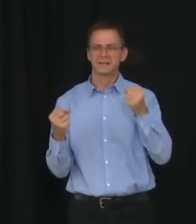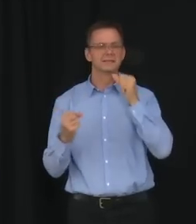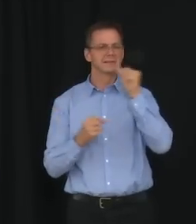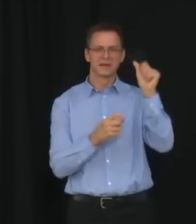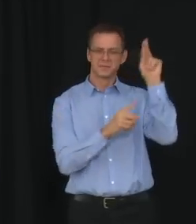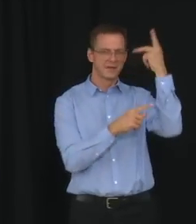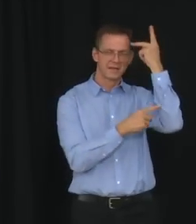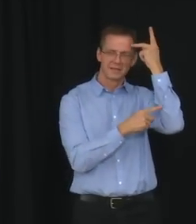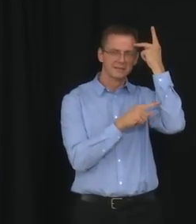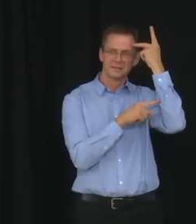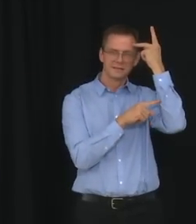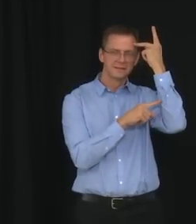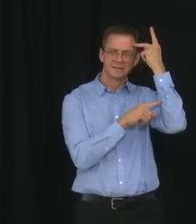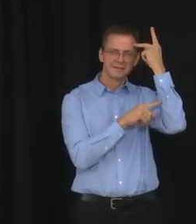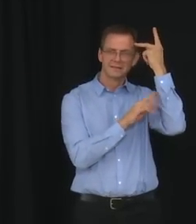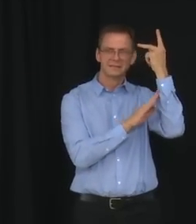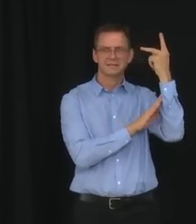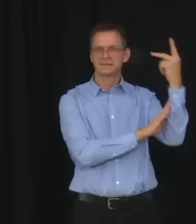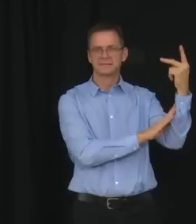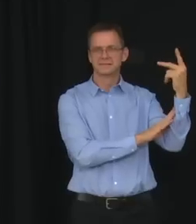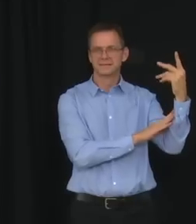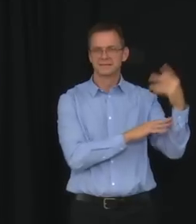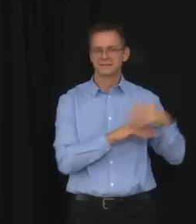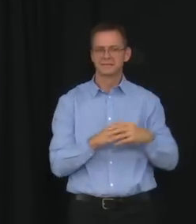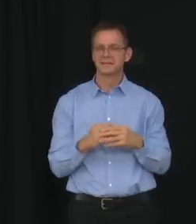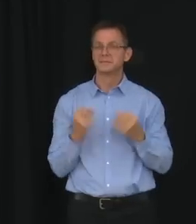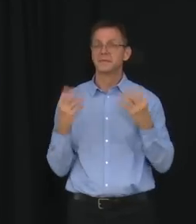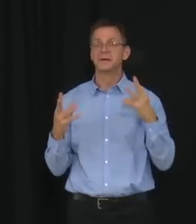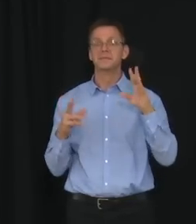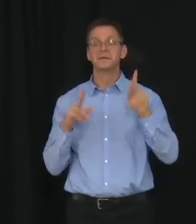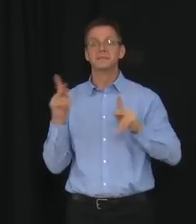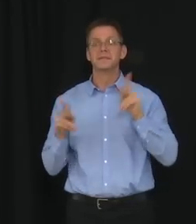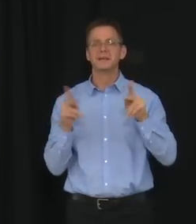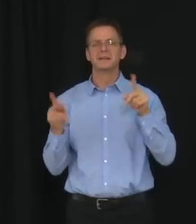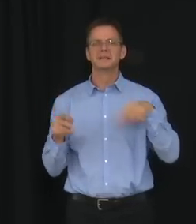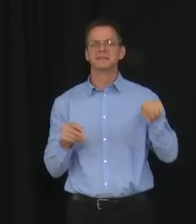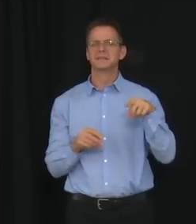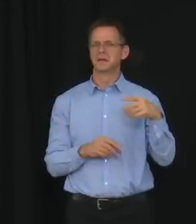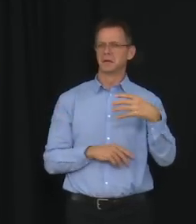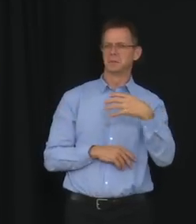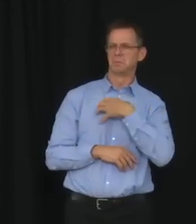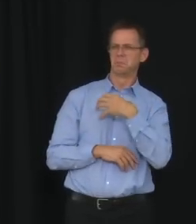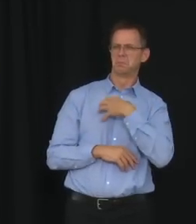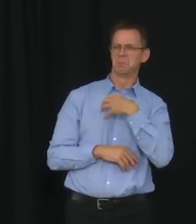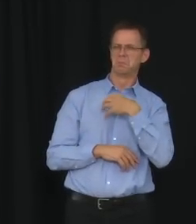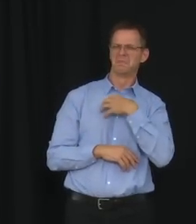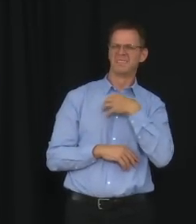18 months is that we have not been making our decisions political enough. And